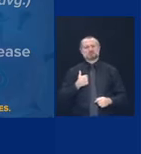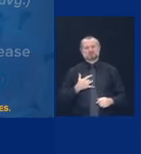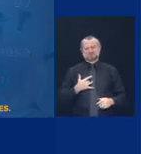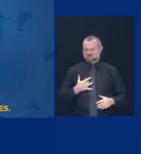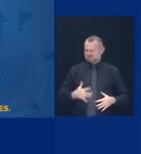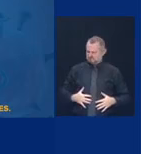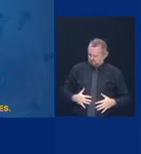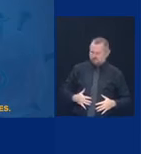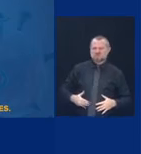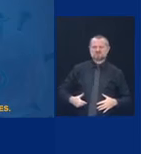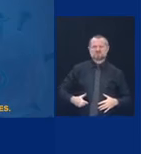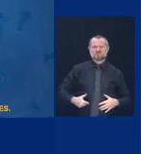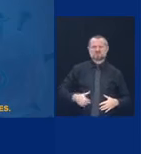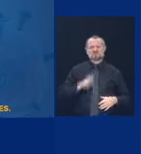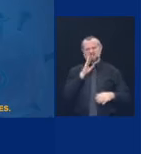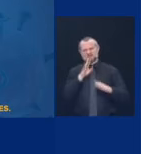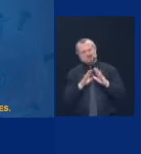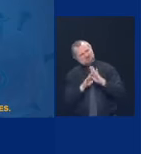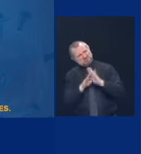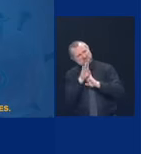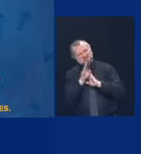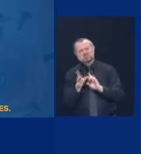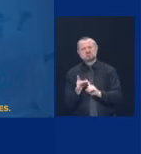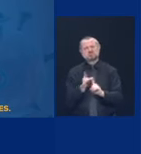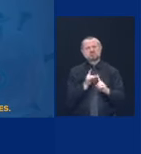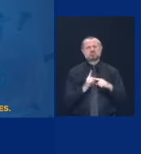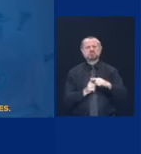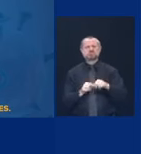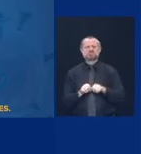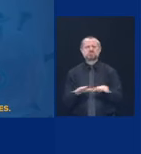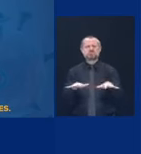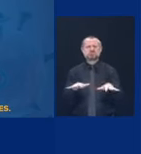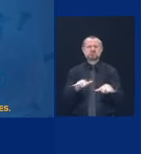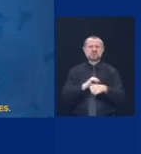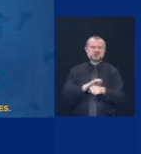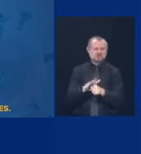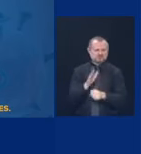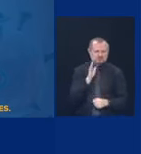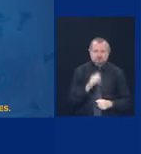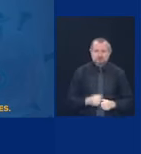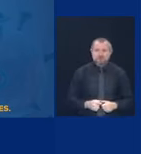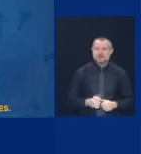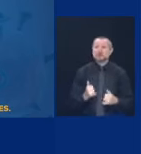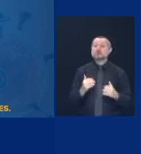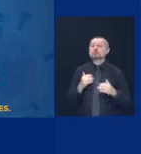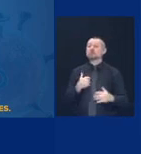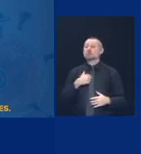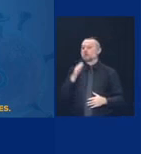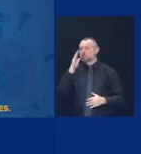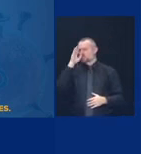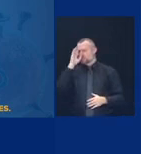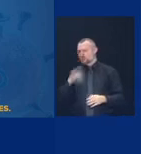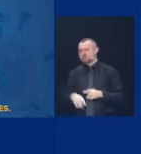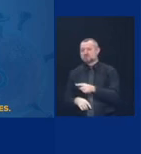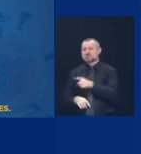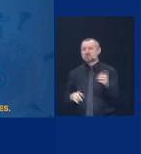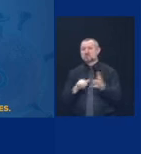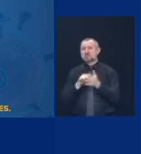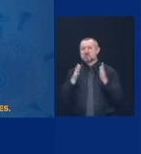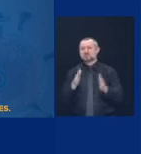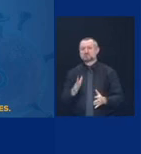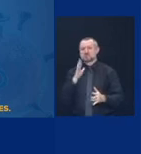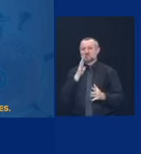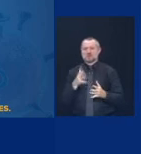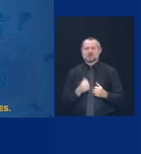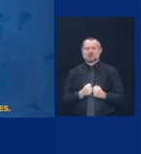rate will increase. Just as I believe most New Yorkers will put on weight. The